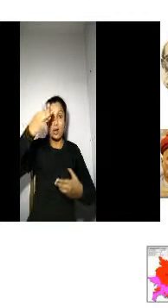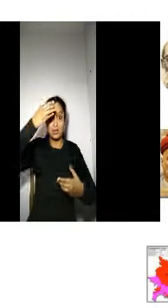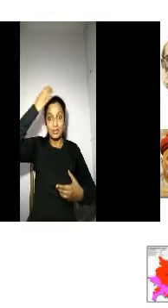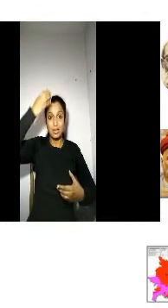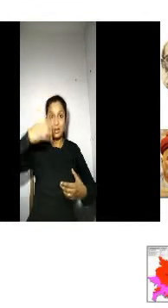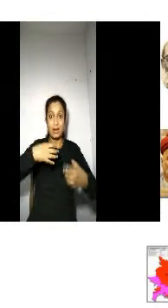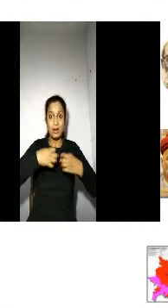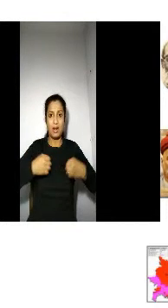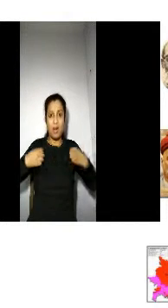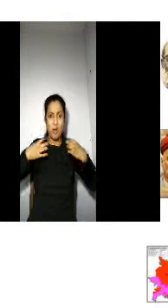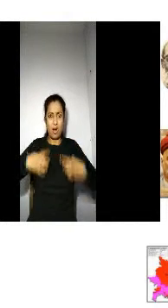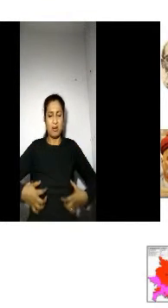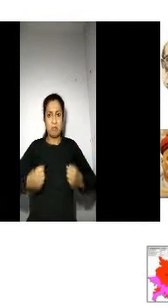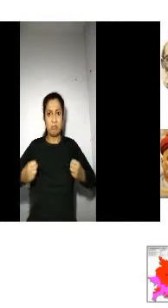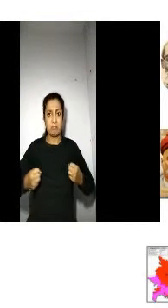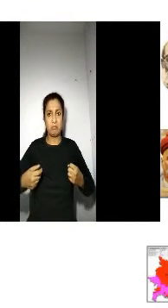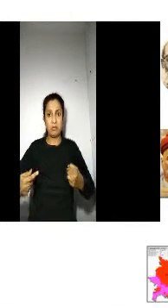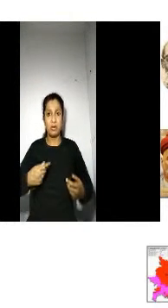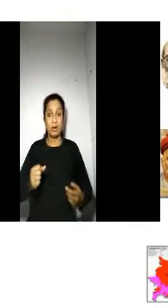unnecessary military